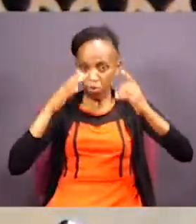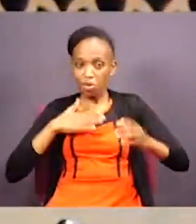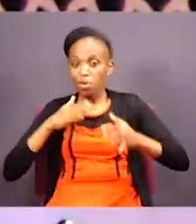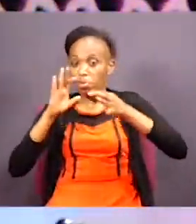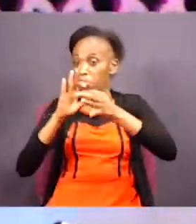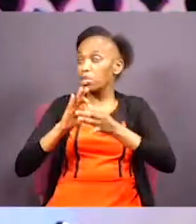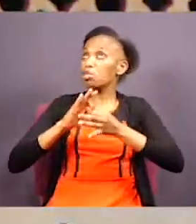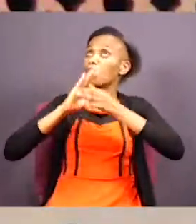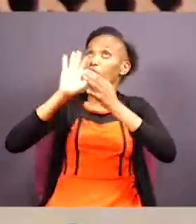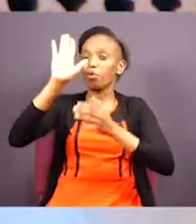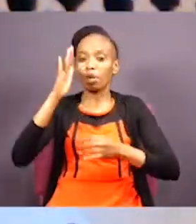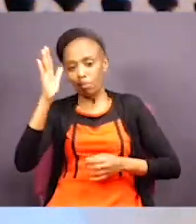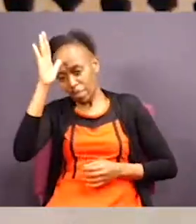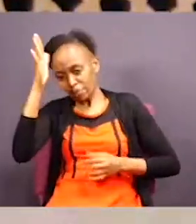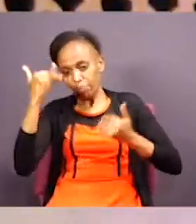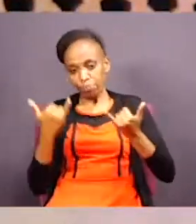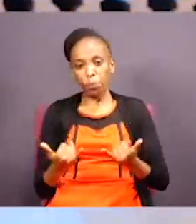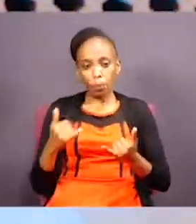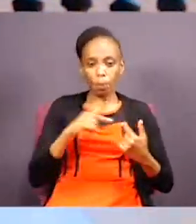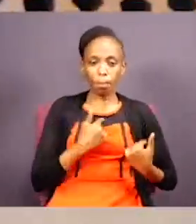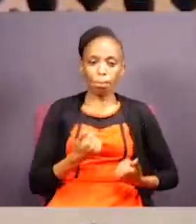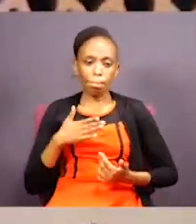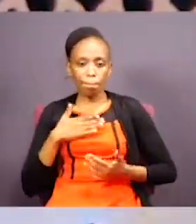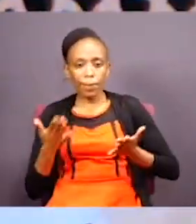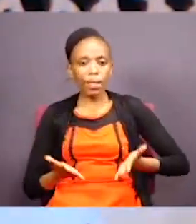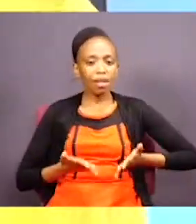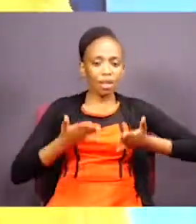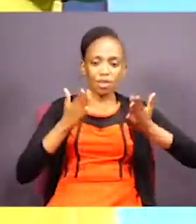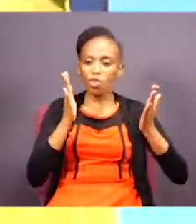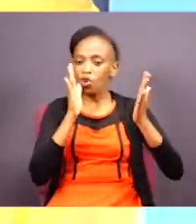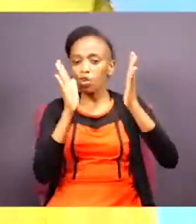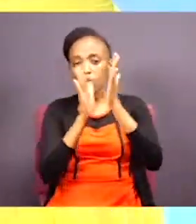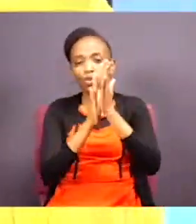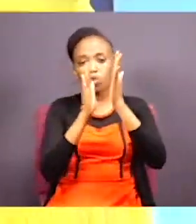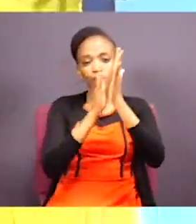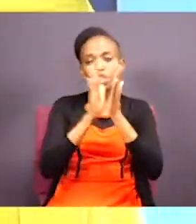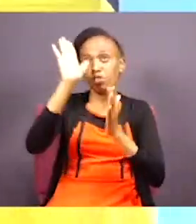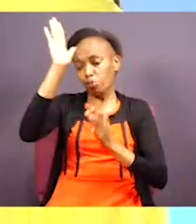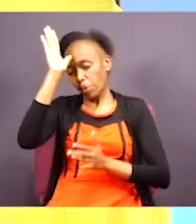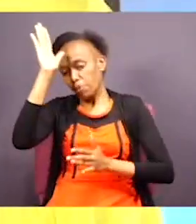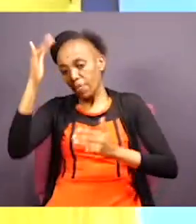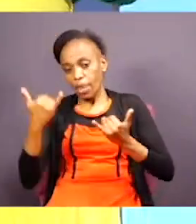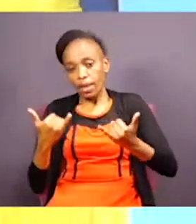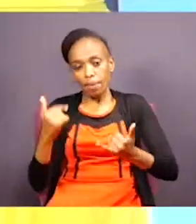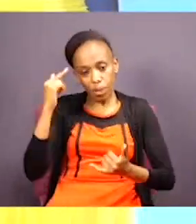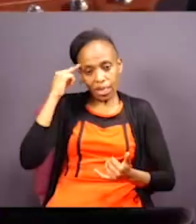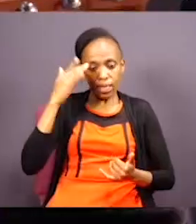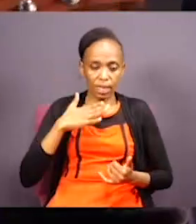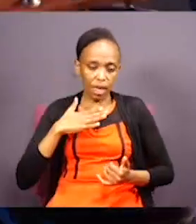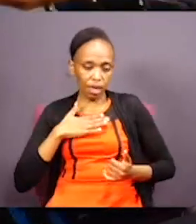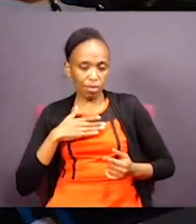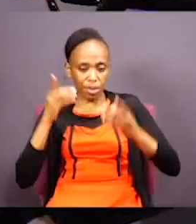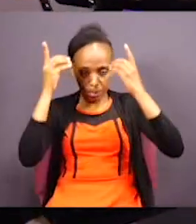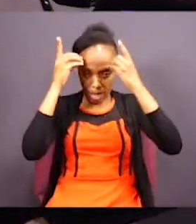imeamua mimi ni wako baba. Moyo wangu tainuka na kukusifu baba. Akili